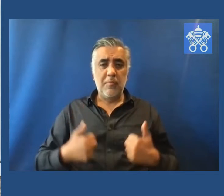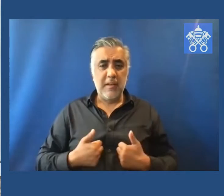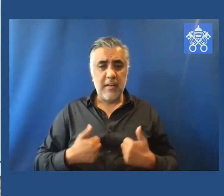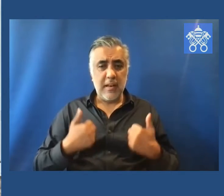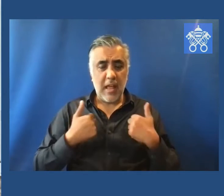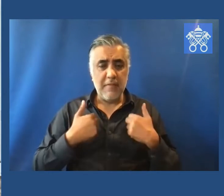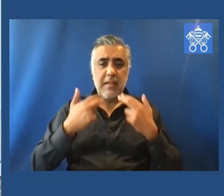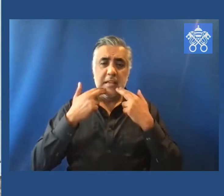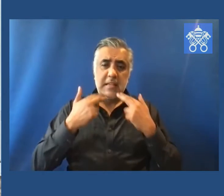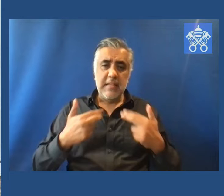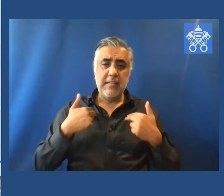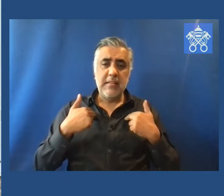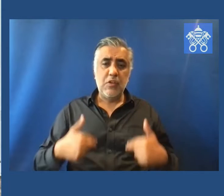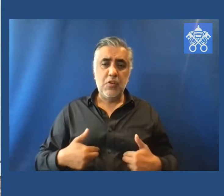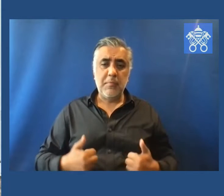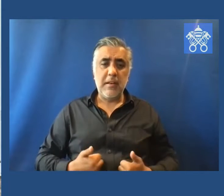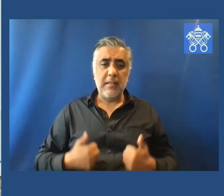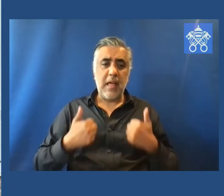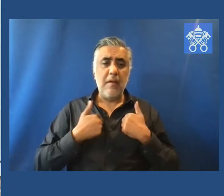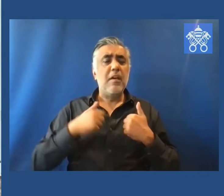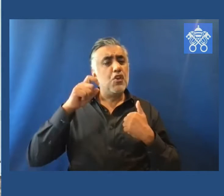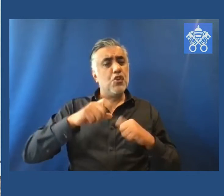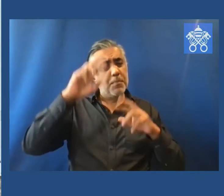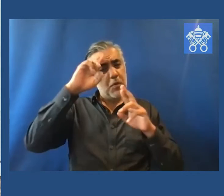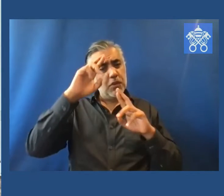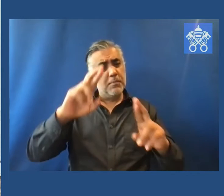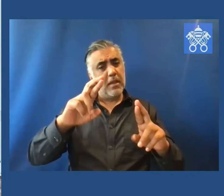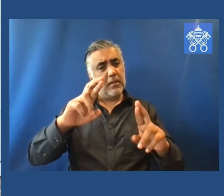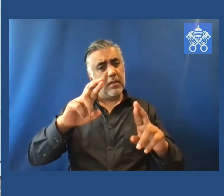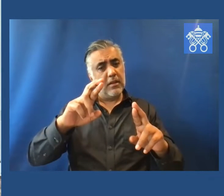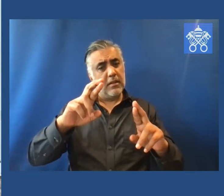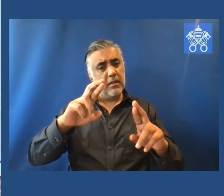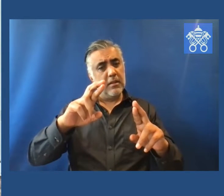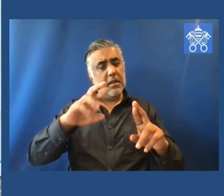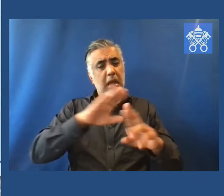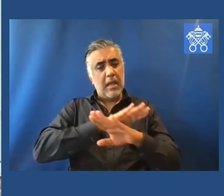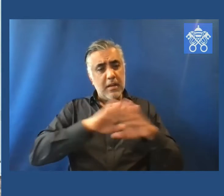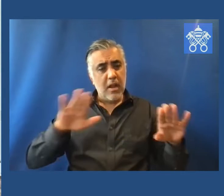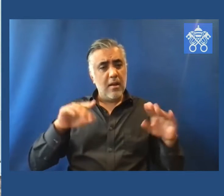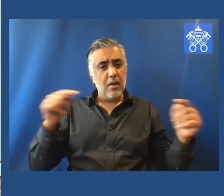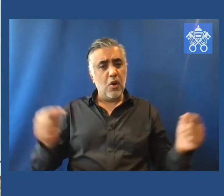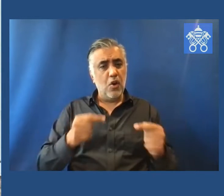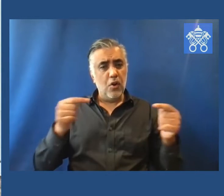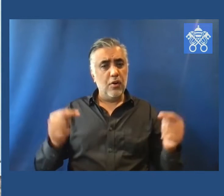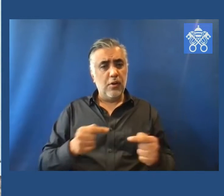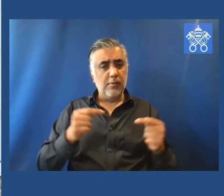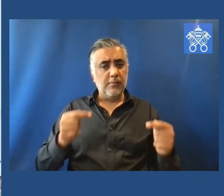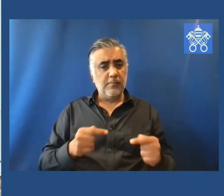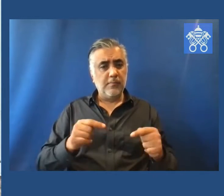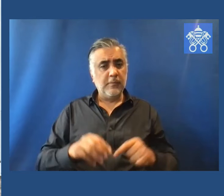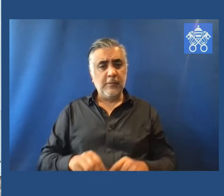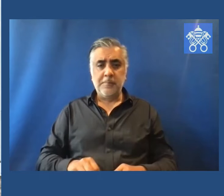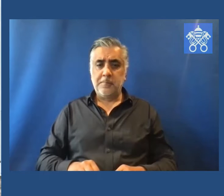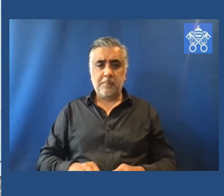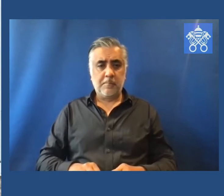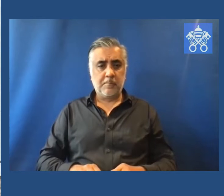it is against the human life, innocent human life, which should be respected and